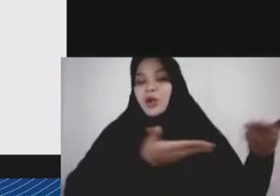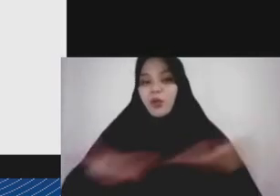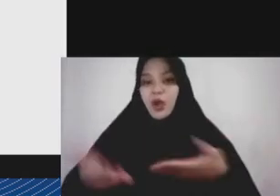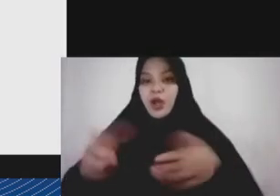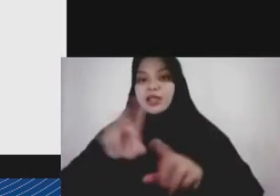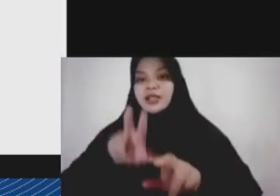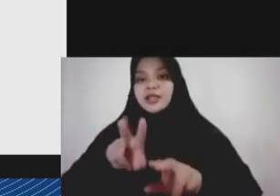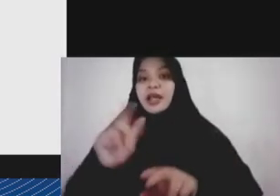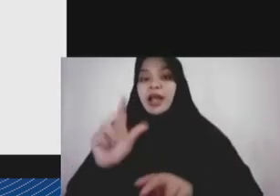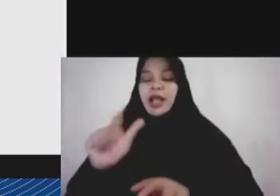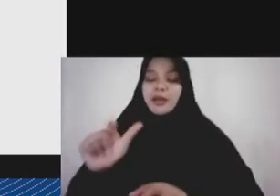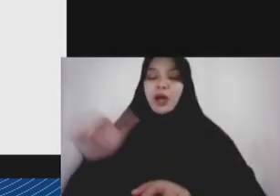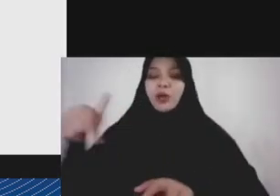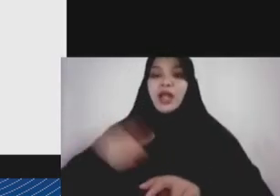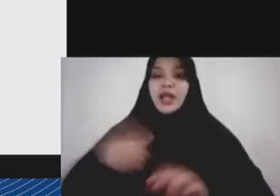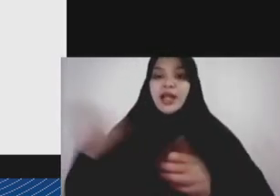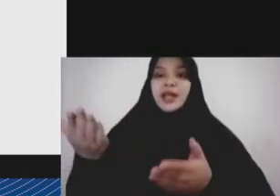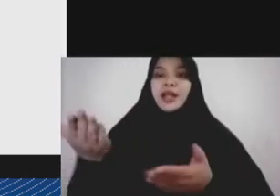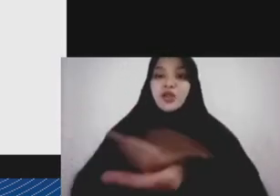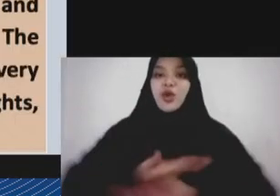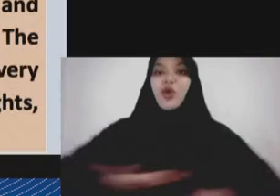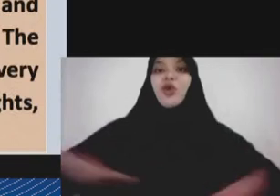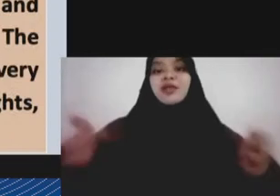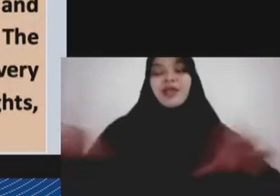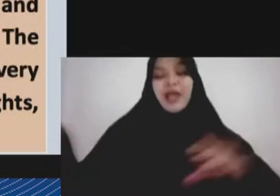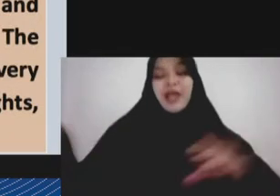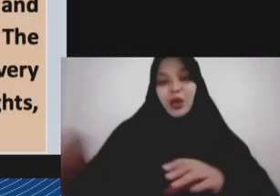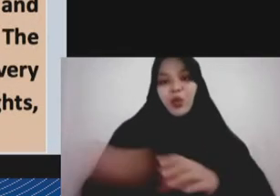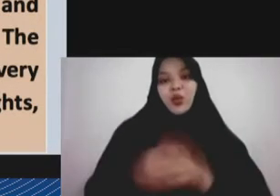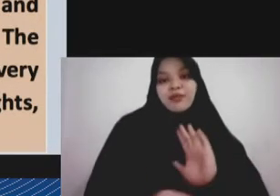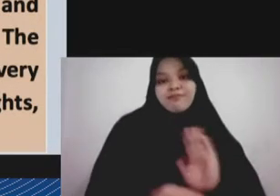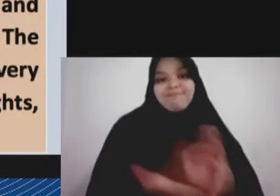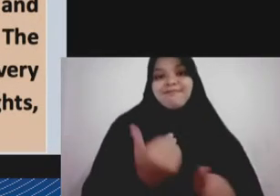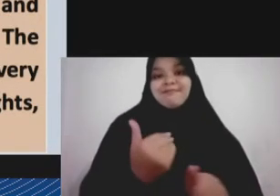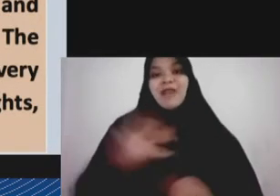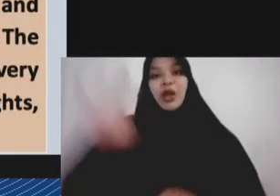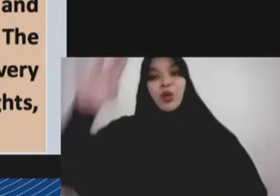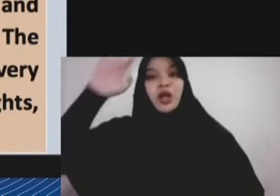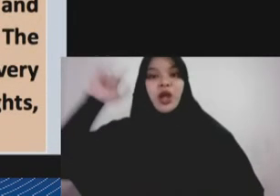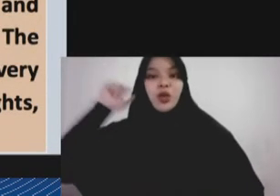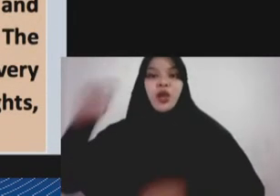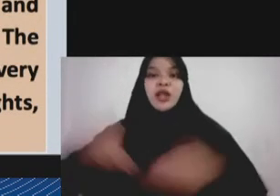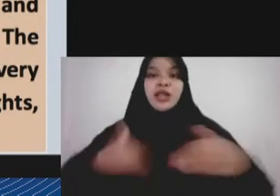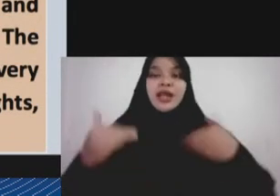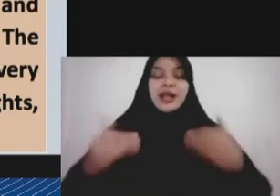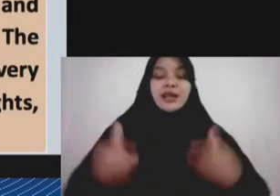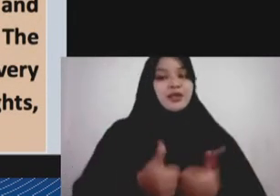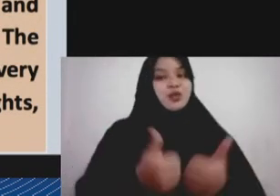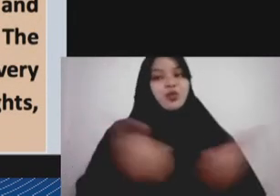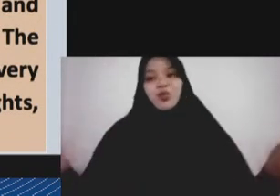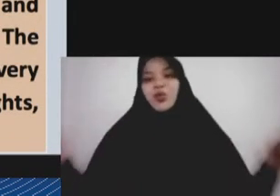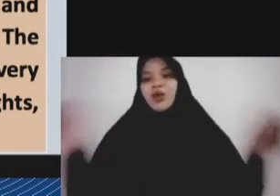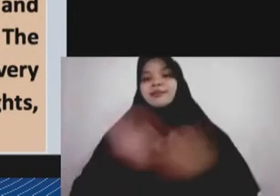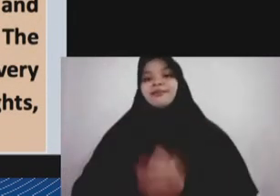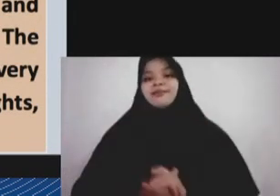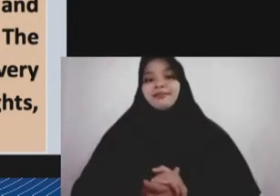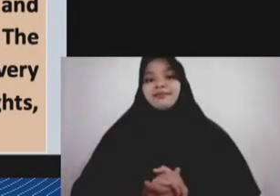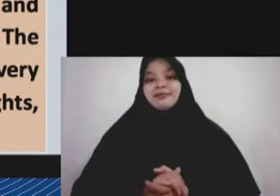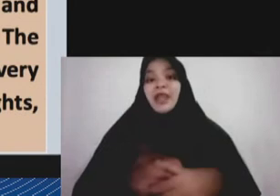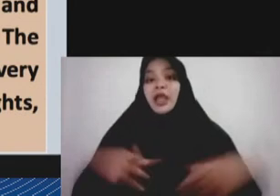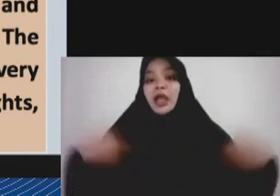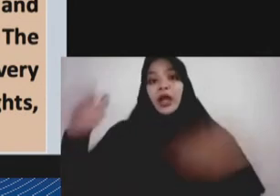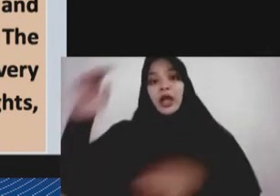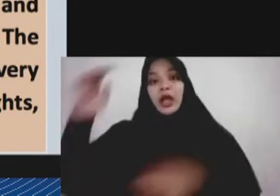and social reintegration services. Ladies and gentlemen and happy audience, we need to know together that